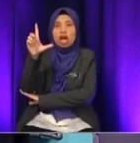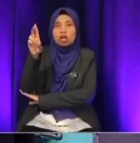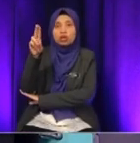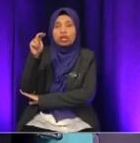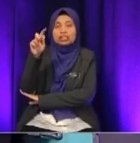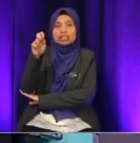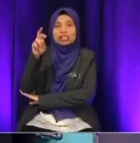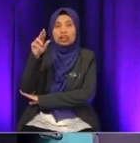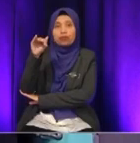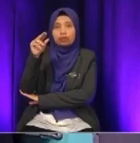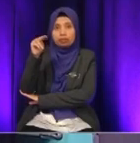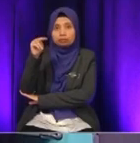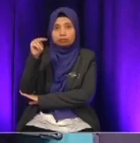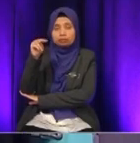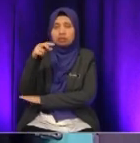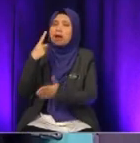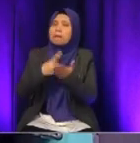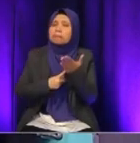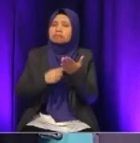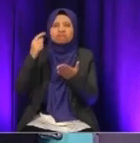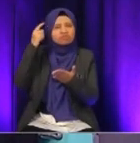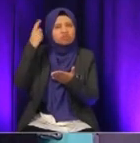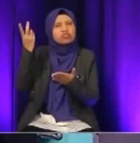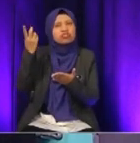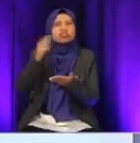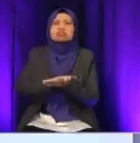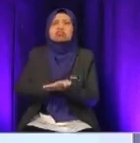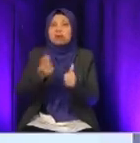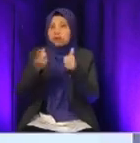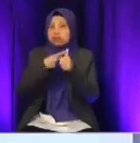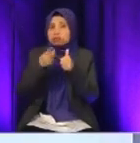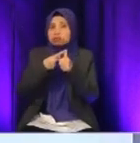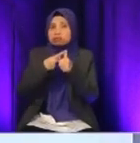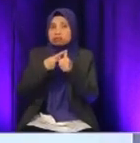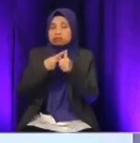So, when you see the word volunteering, what comes to your mind? Volunteering,